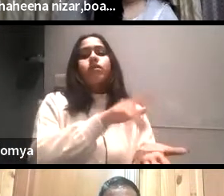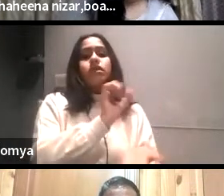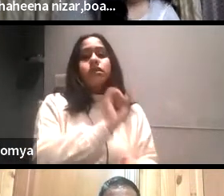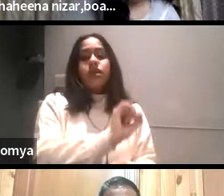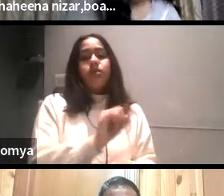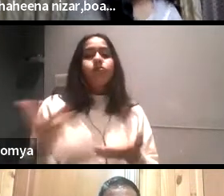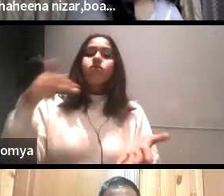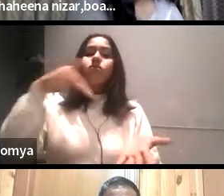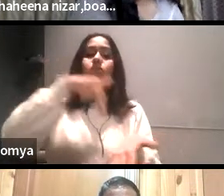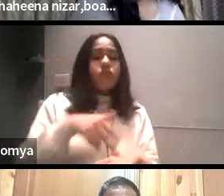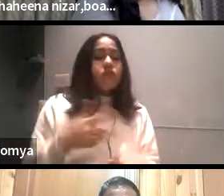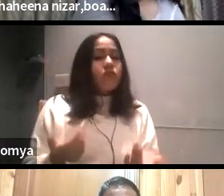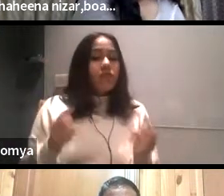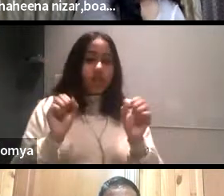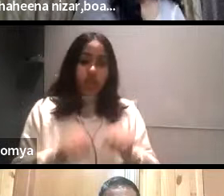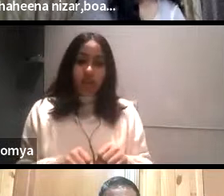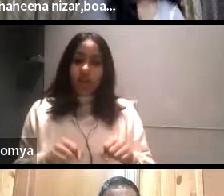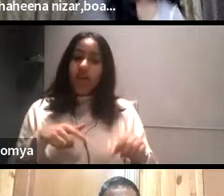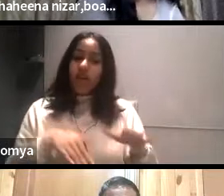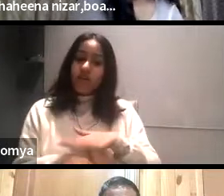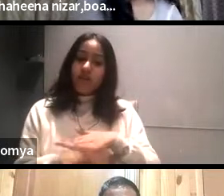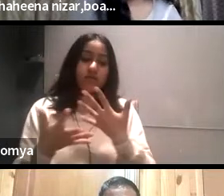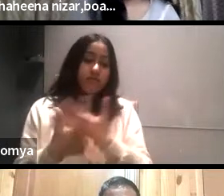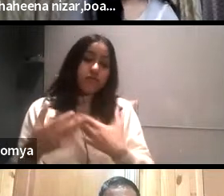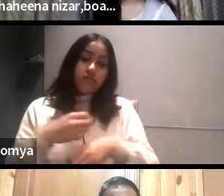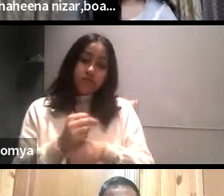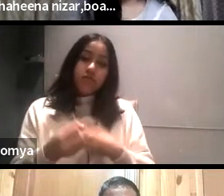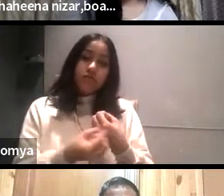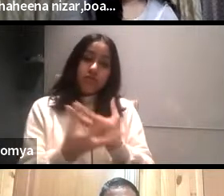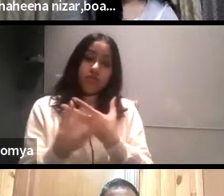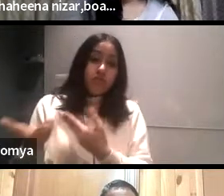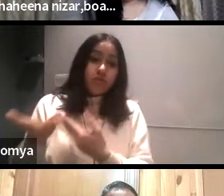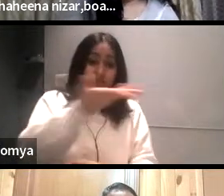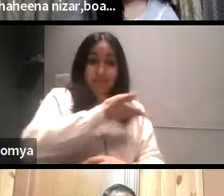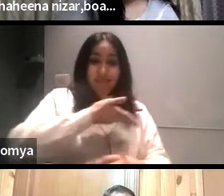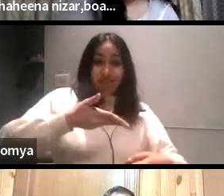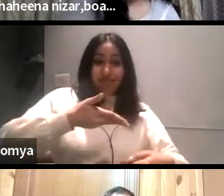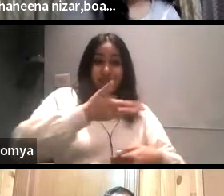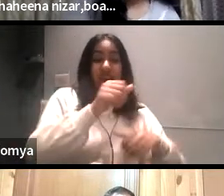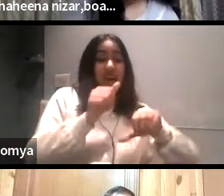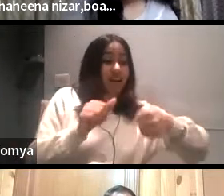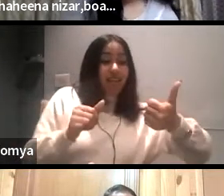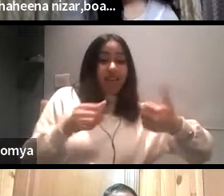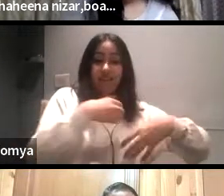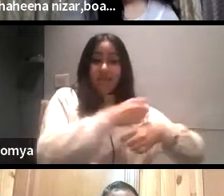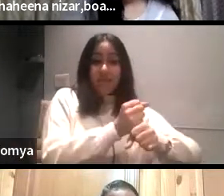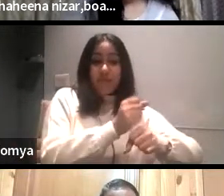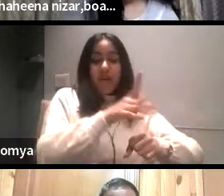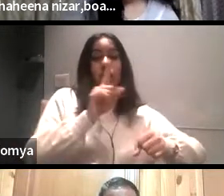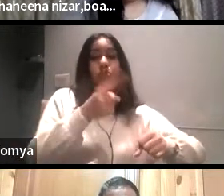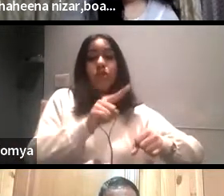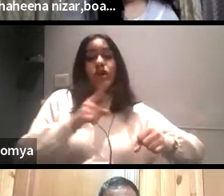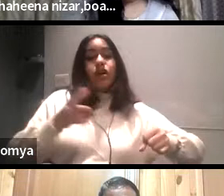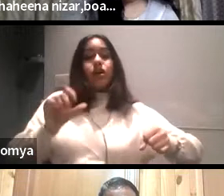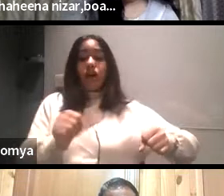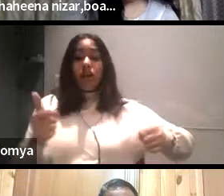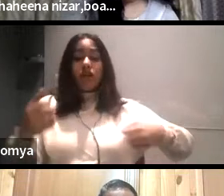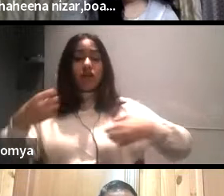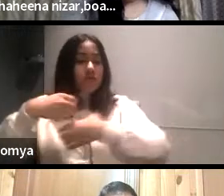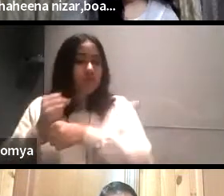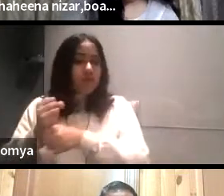the expectations. In fact, their products would be far more better than what is being made by others, because the entire focus is on the